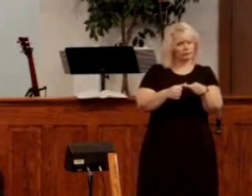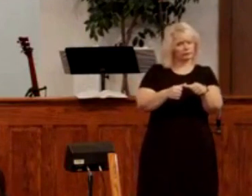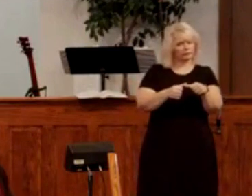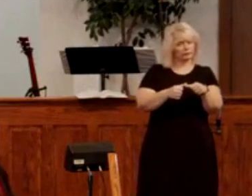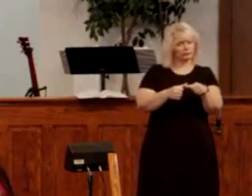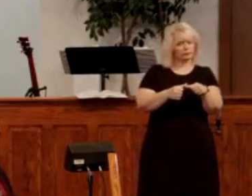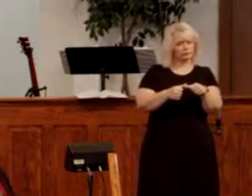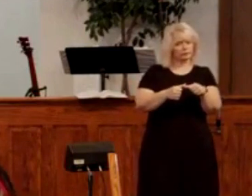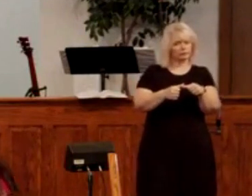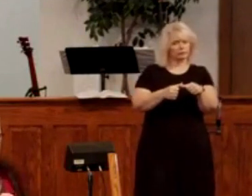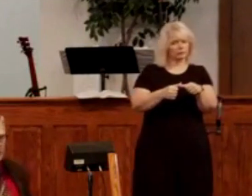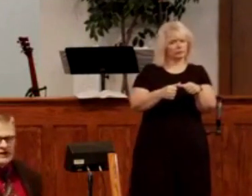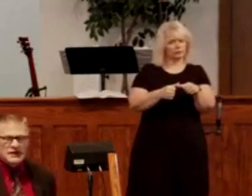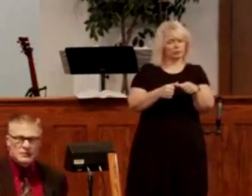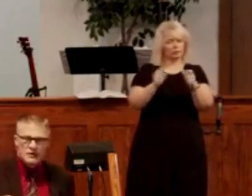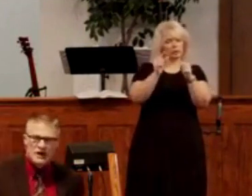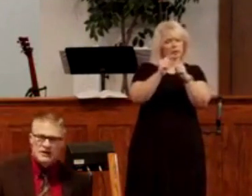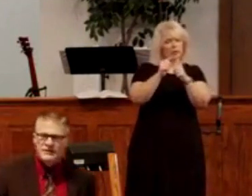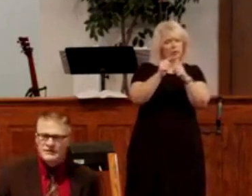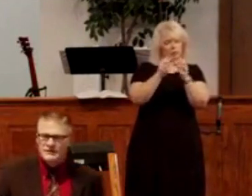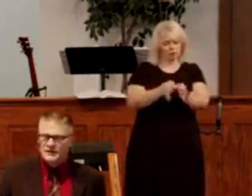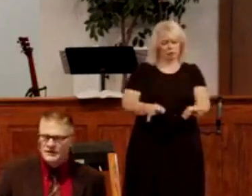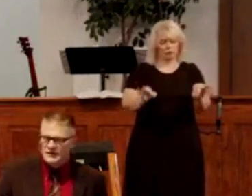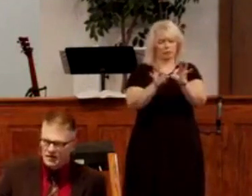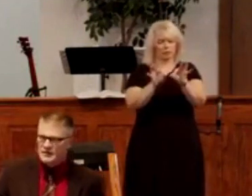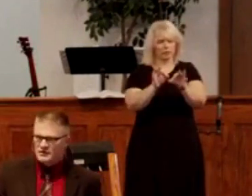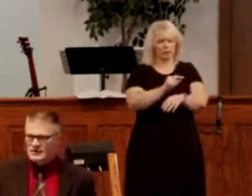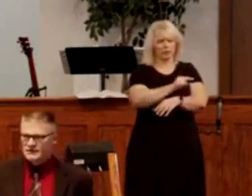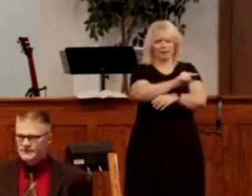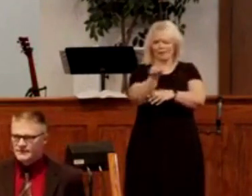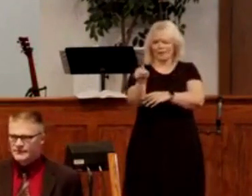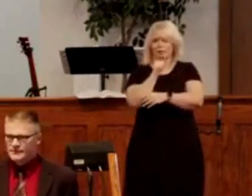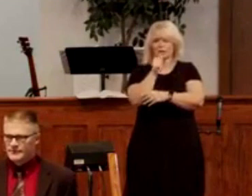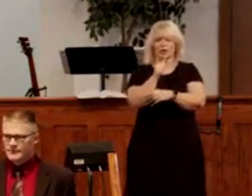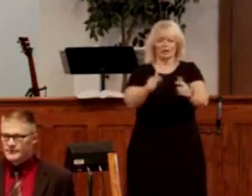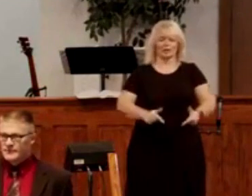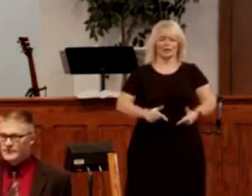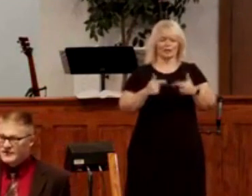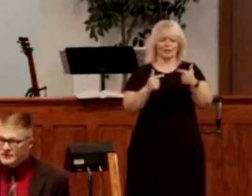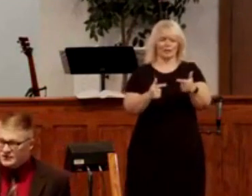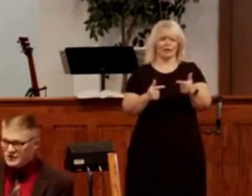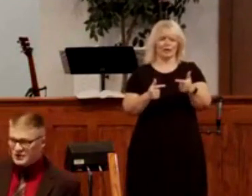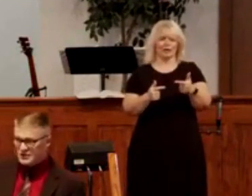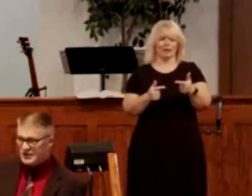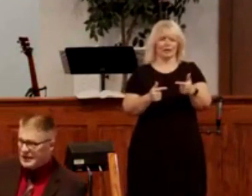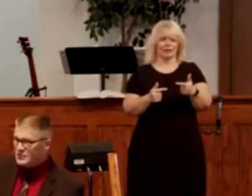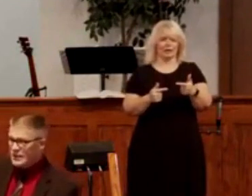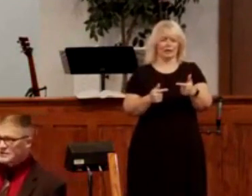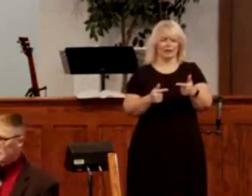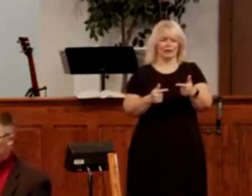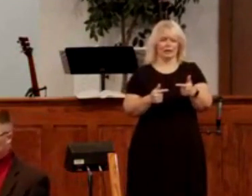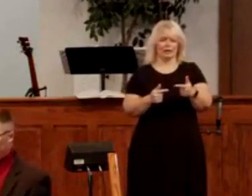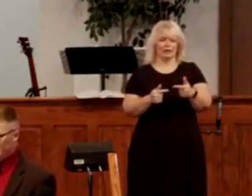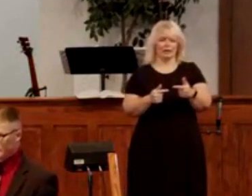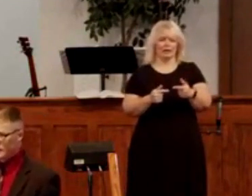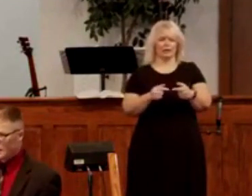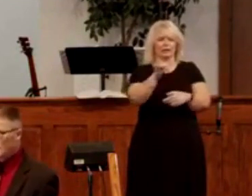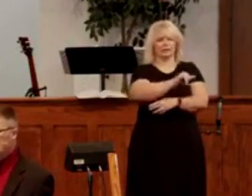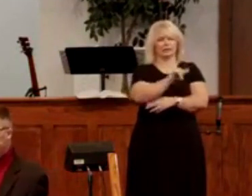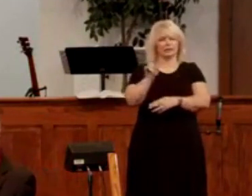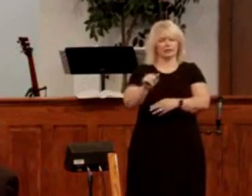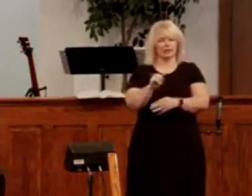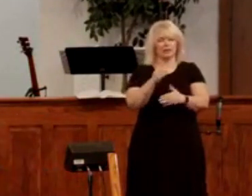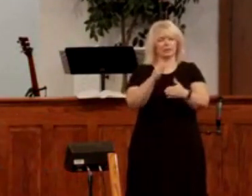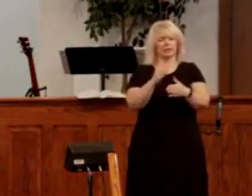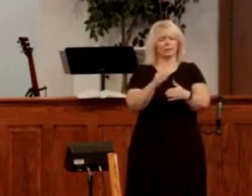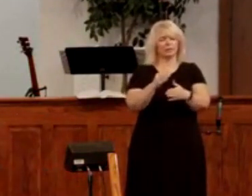context is critical. They were not living in a democracy. This instruction that I read to you